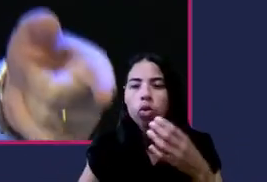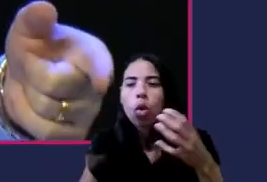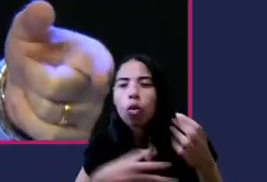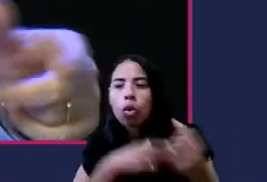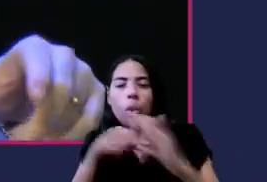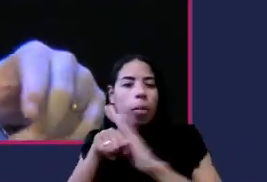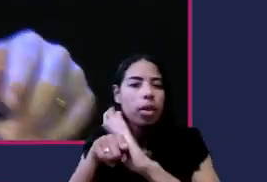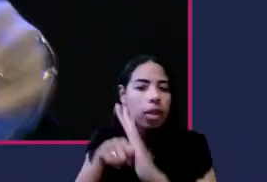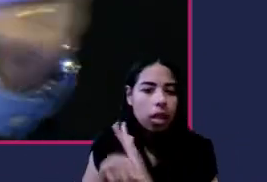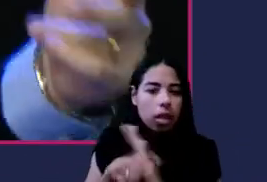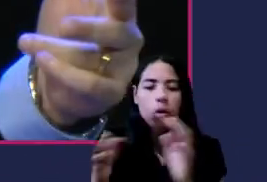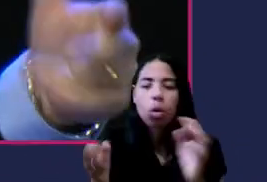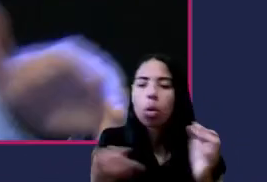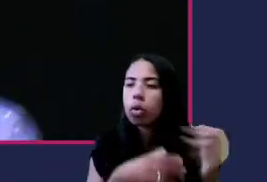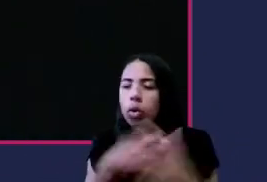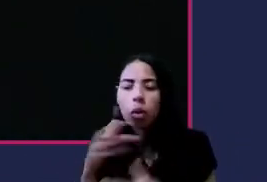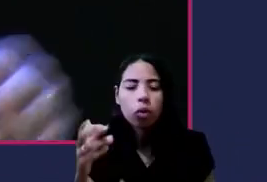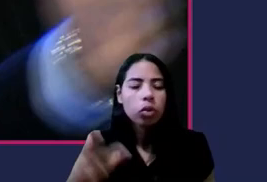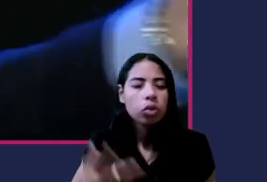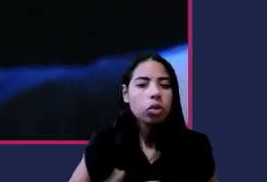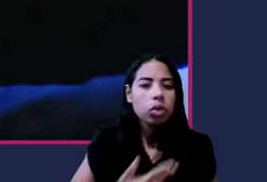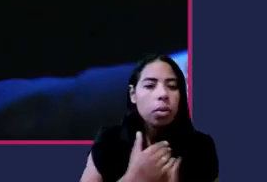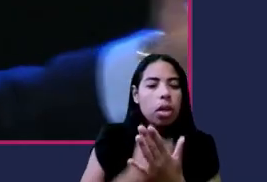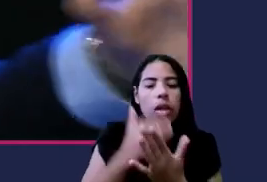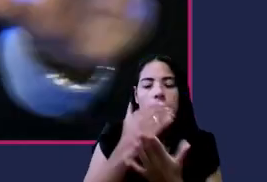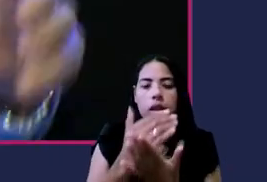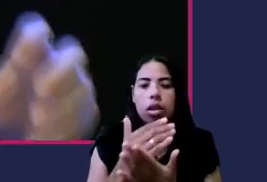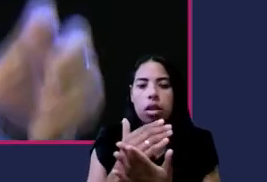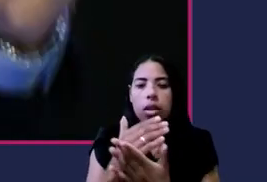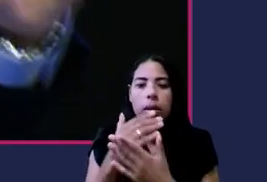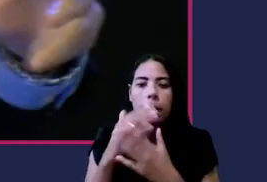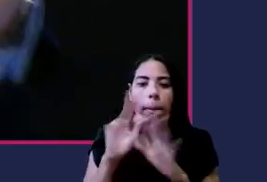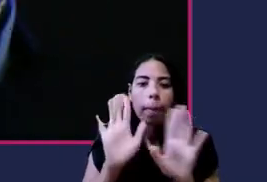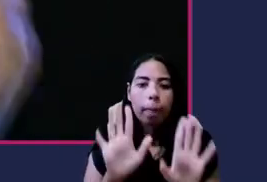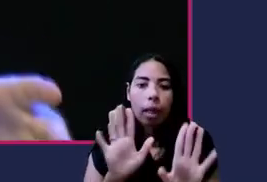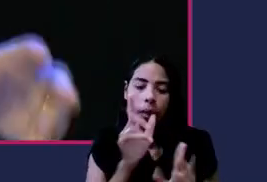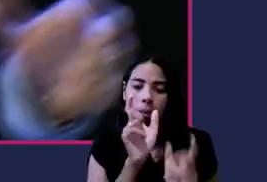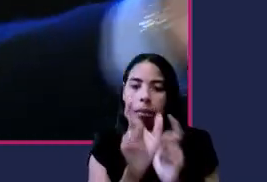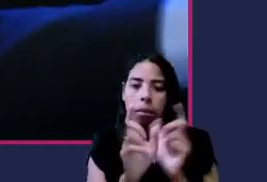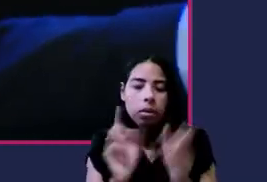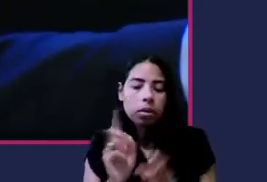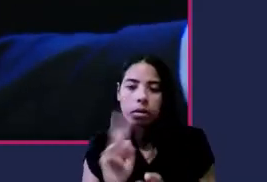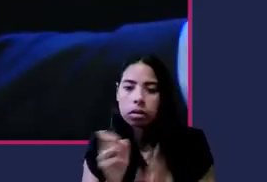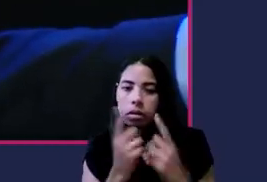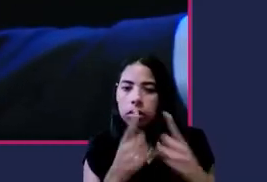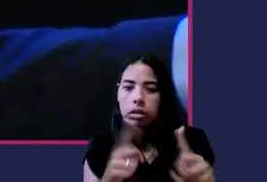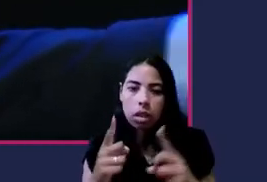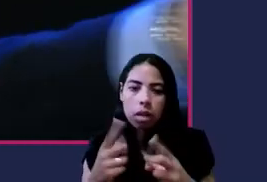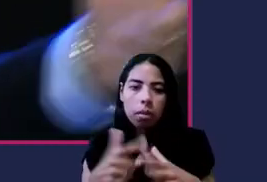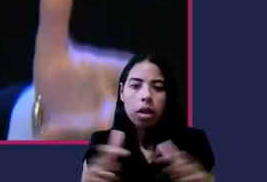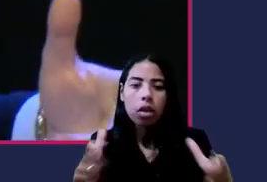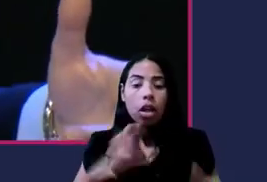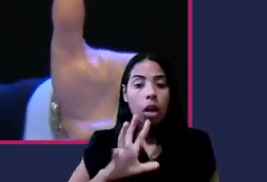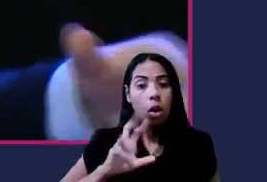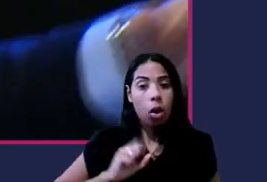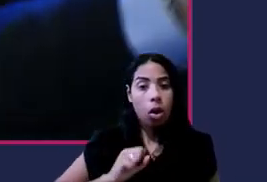I really liked what you said, because as soon as we start focusing on innovation and research,